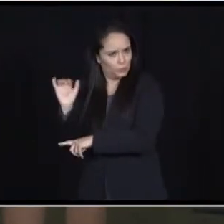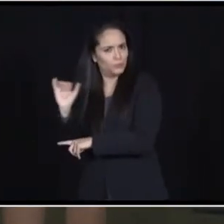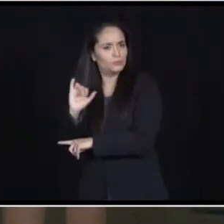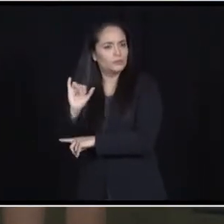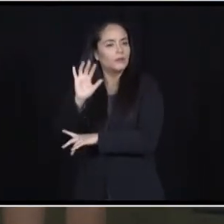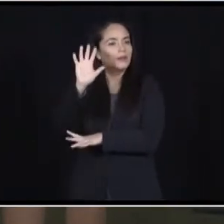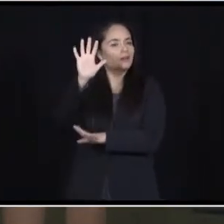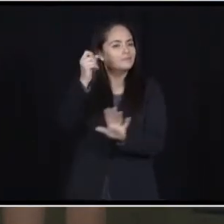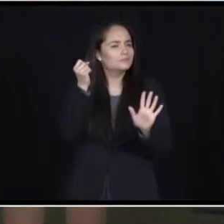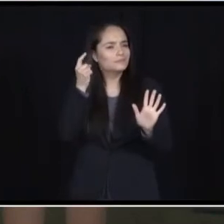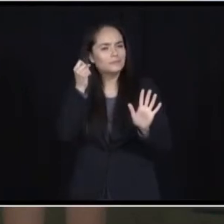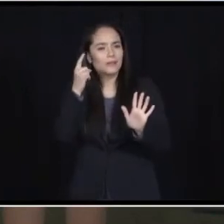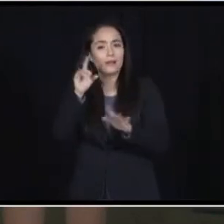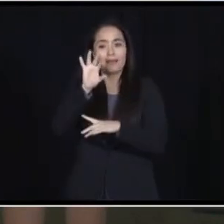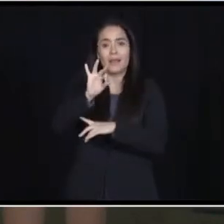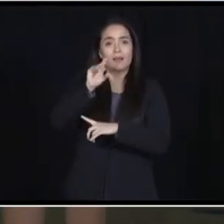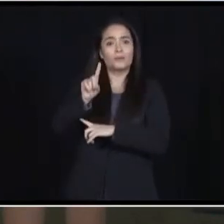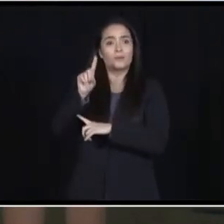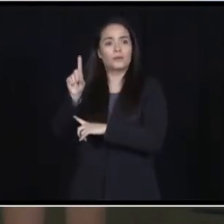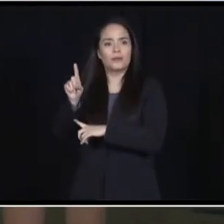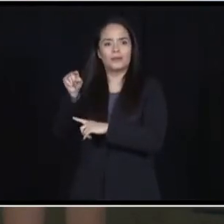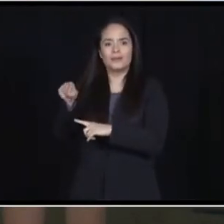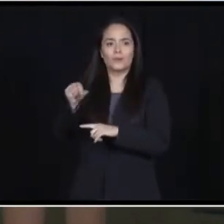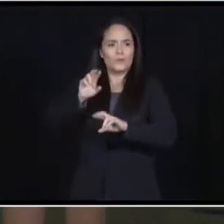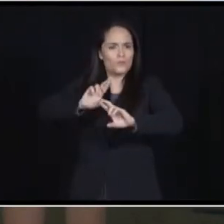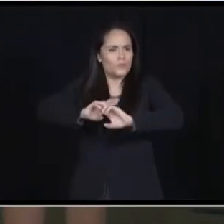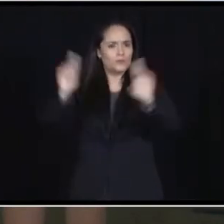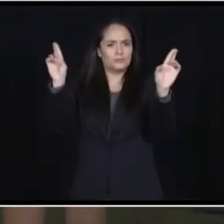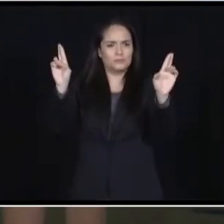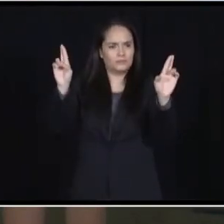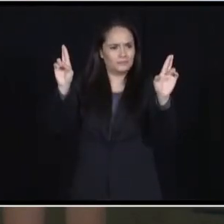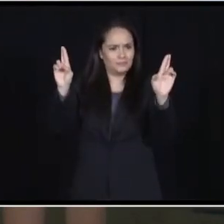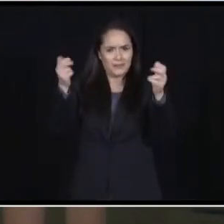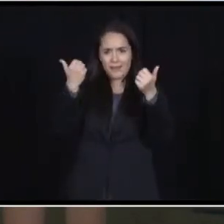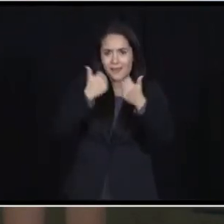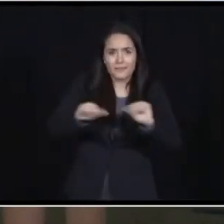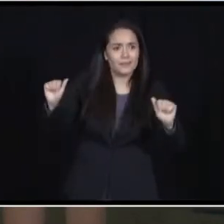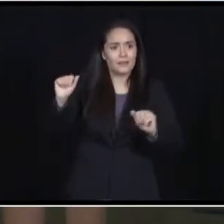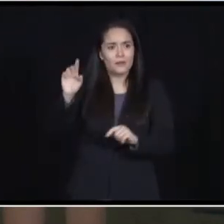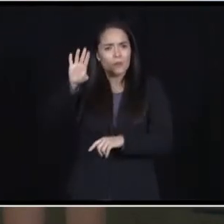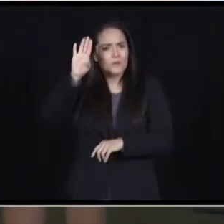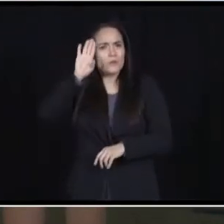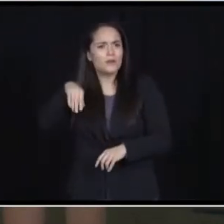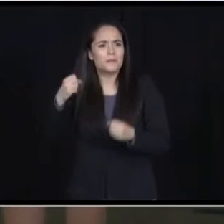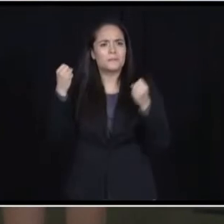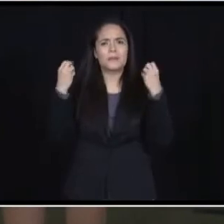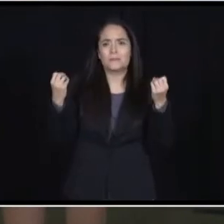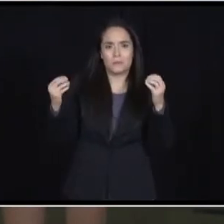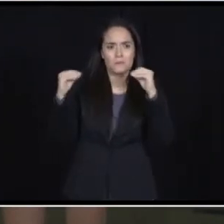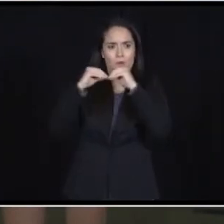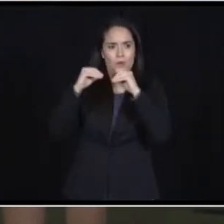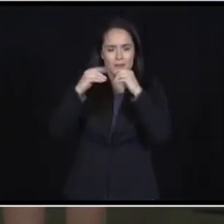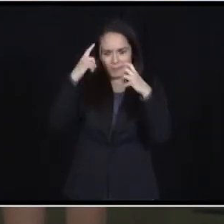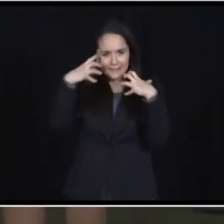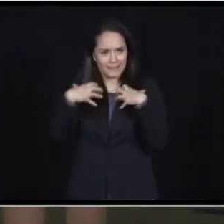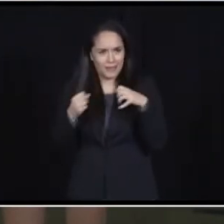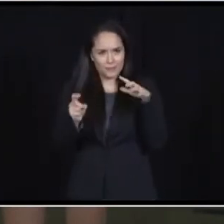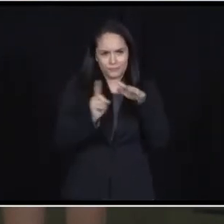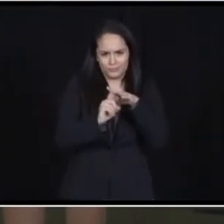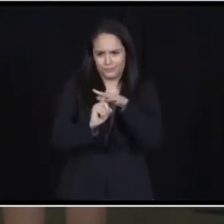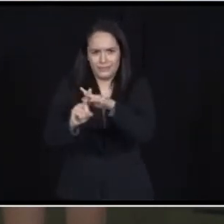call, you have to be ready for anything. We know there are more mental health emergencies now than ever before.